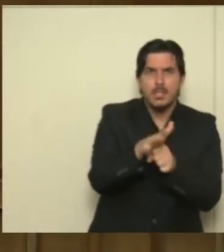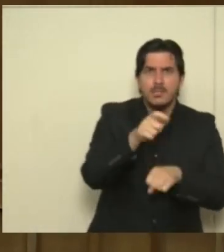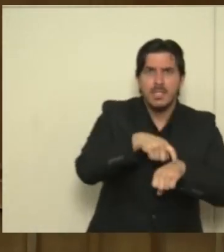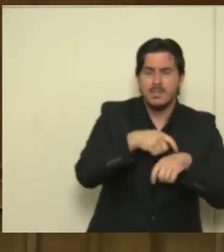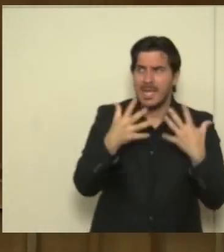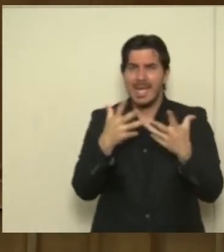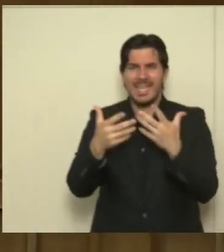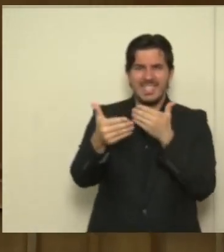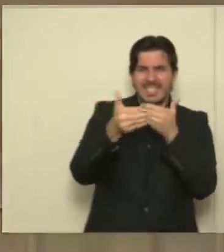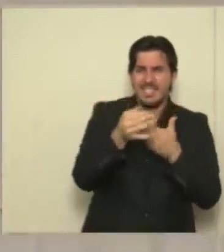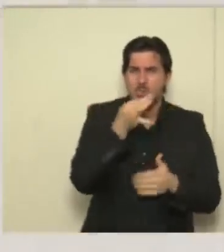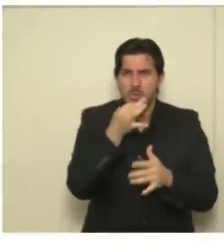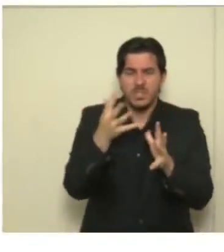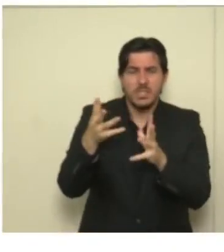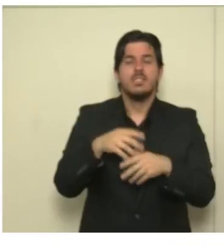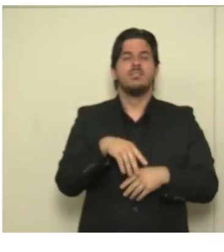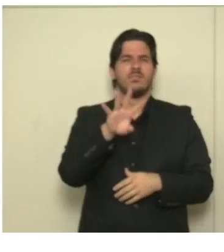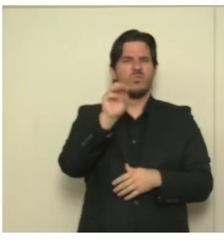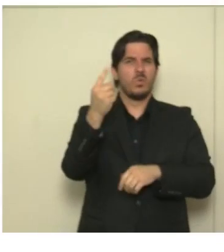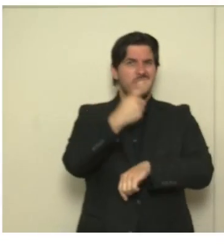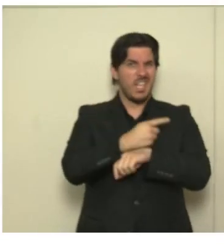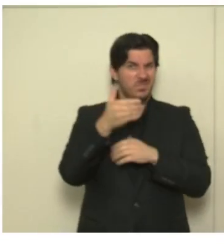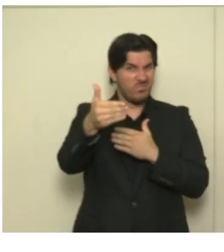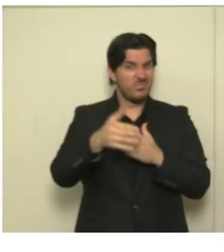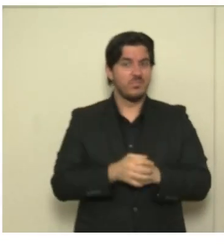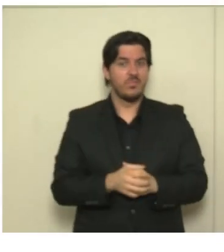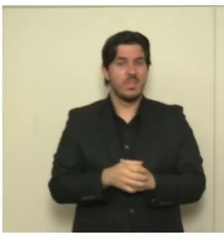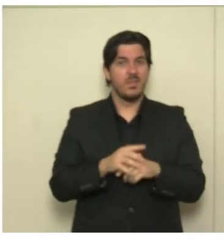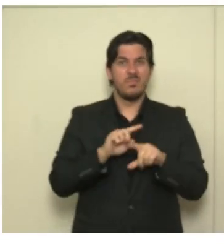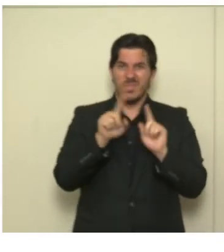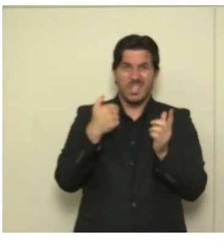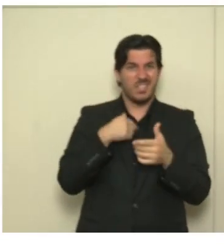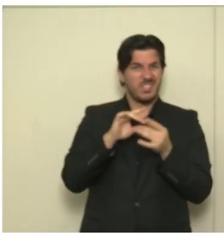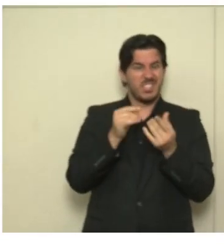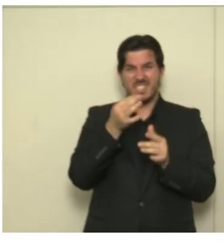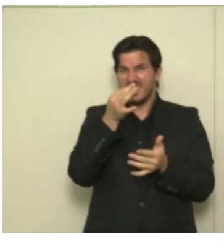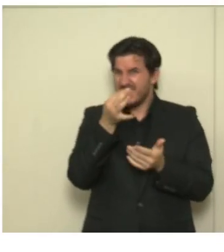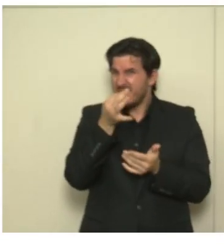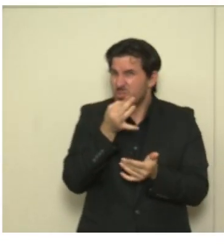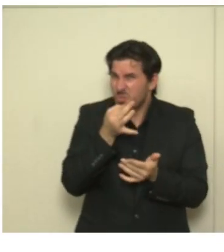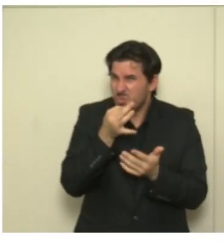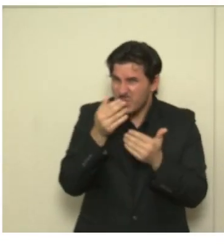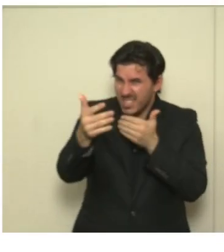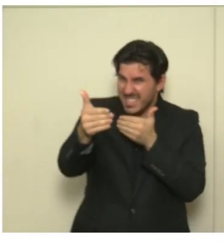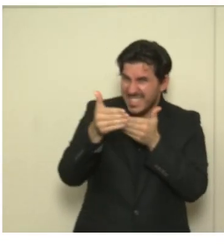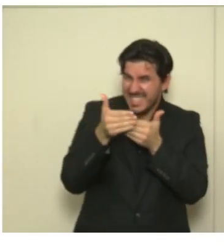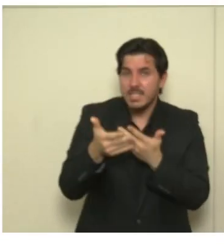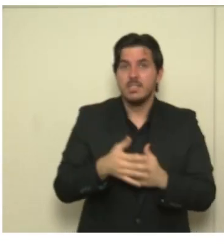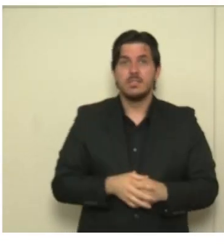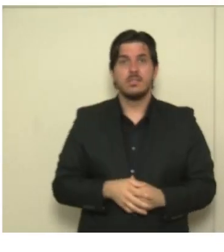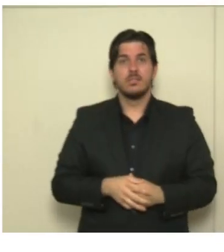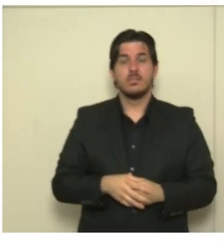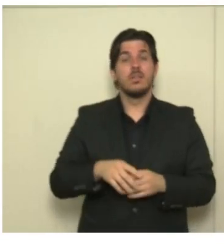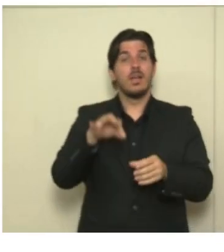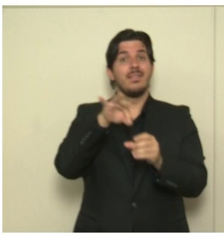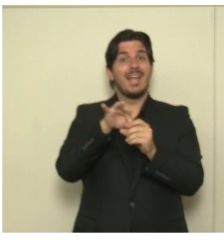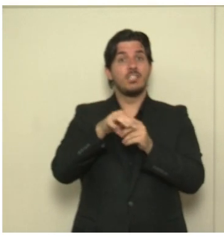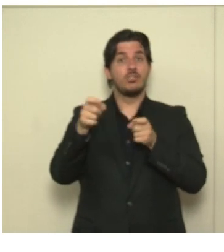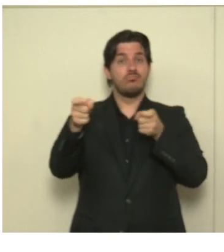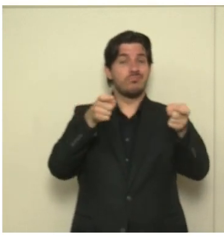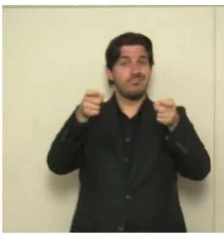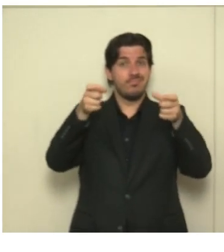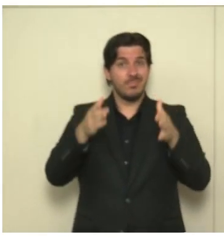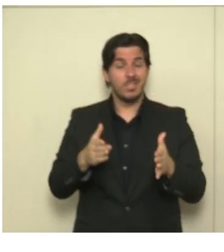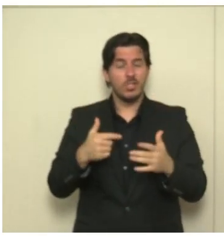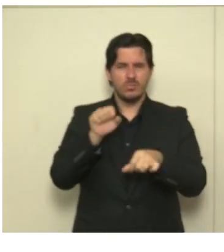The 2020 general election, as I mentioned, is right around the corner. And election administrators all across the state are working